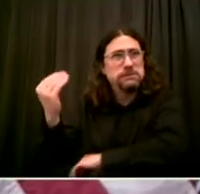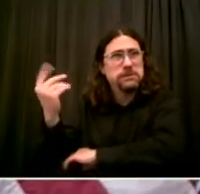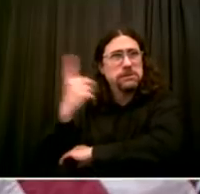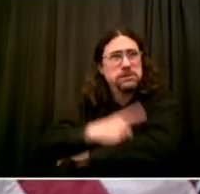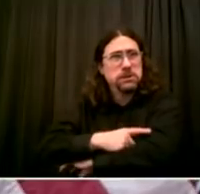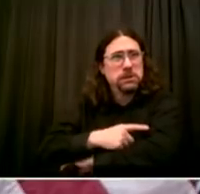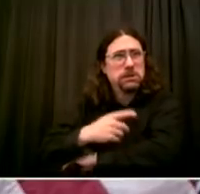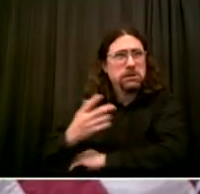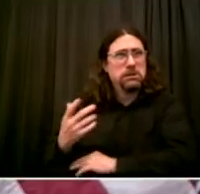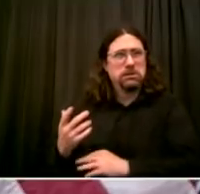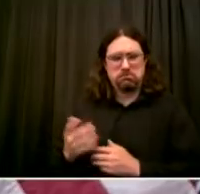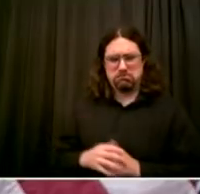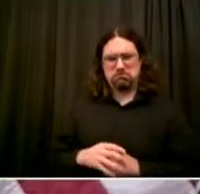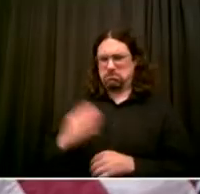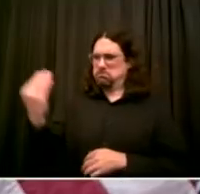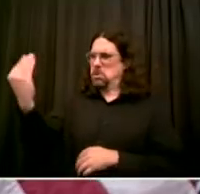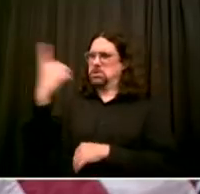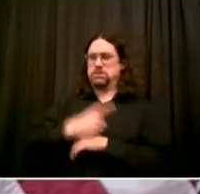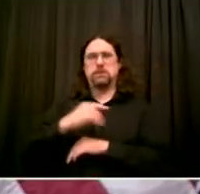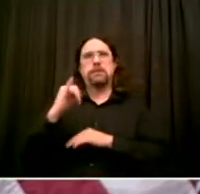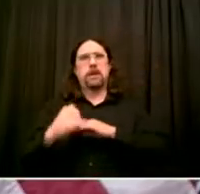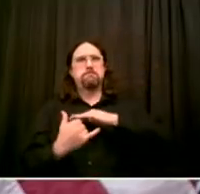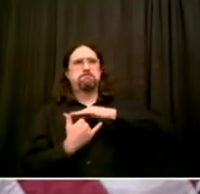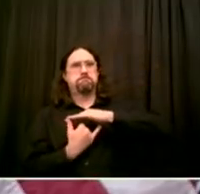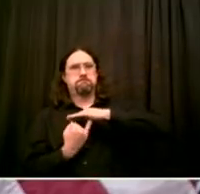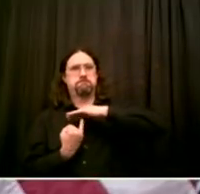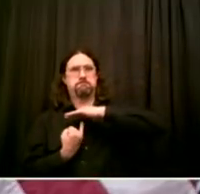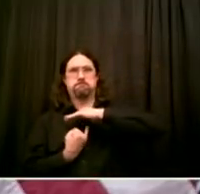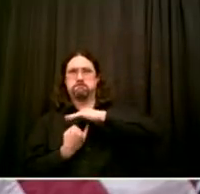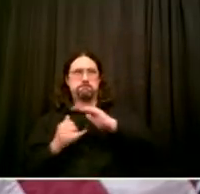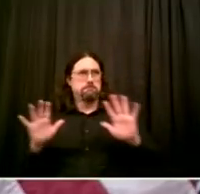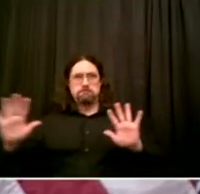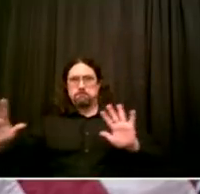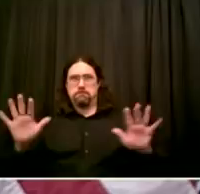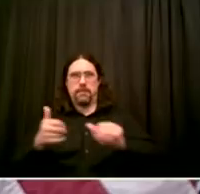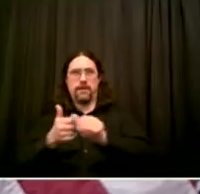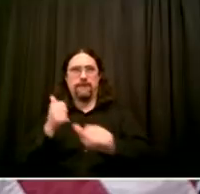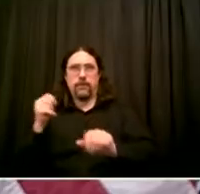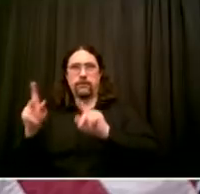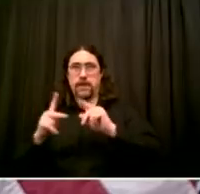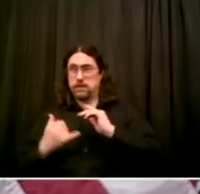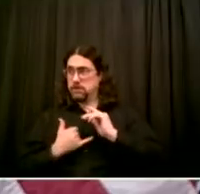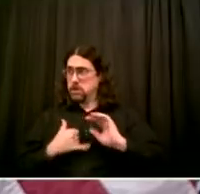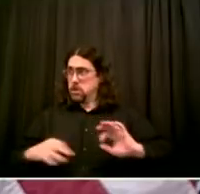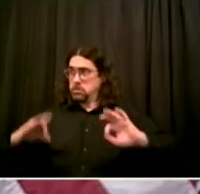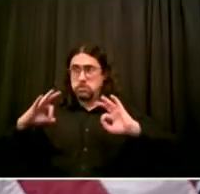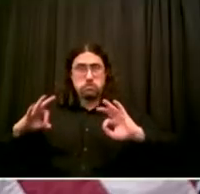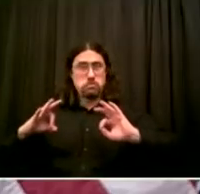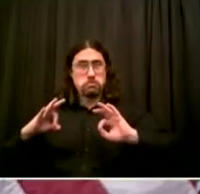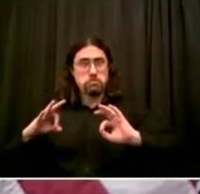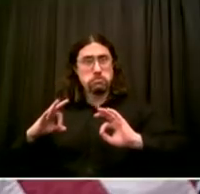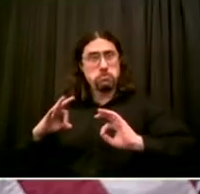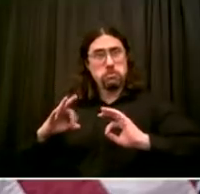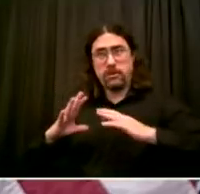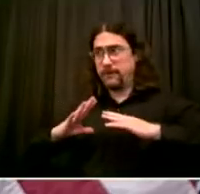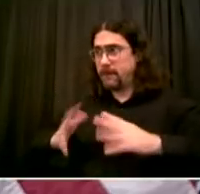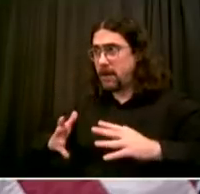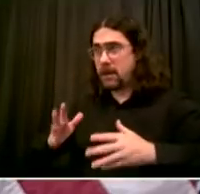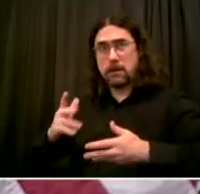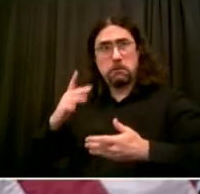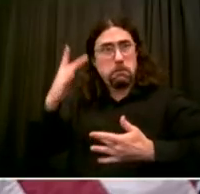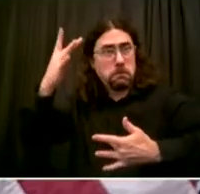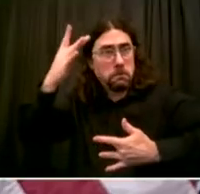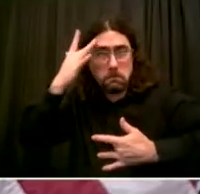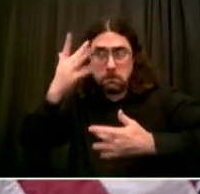or less, you really help to make sure that the people in your life are safe and that the disease doesn't